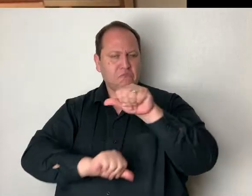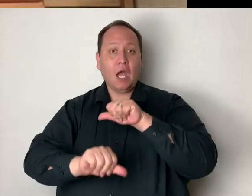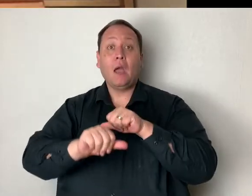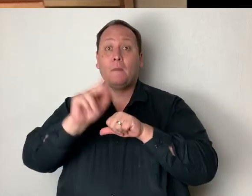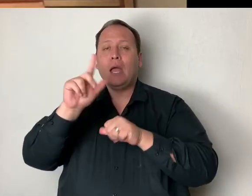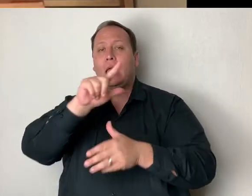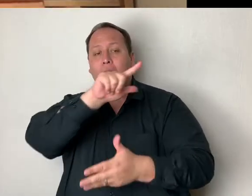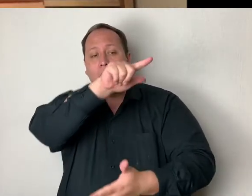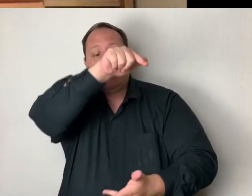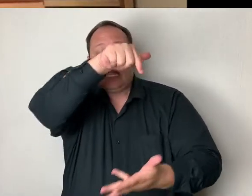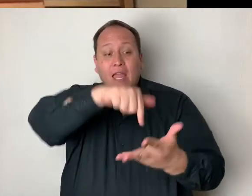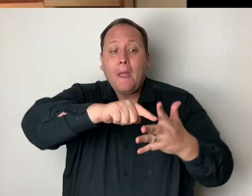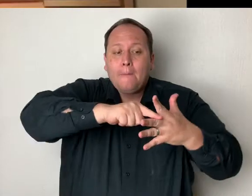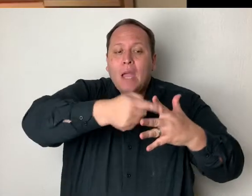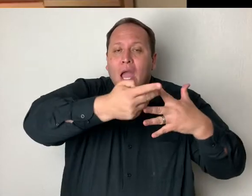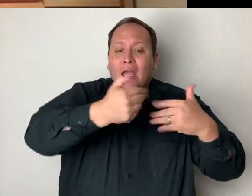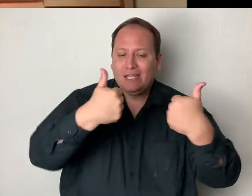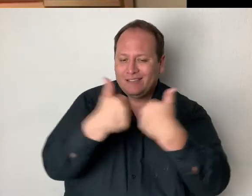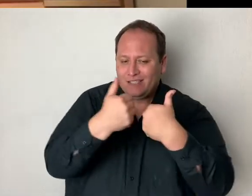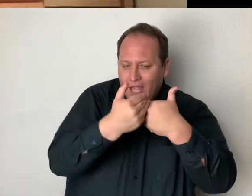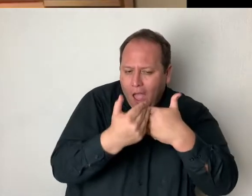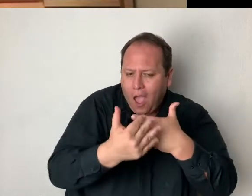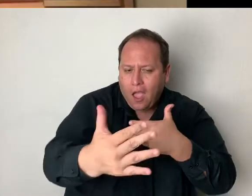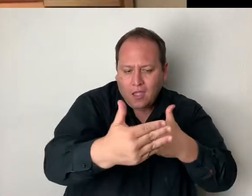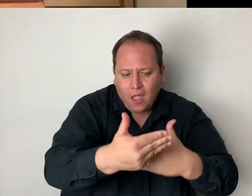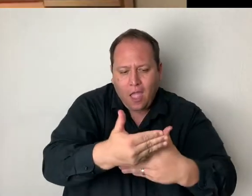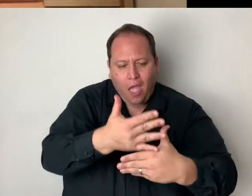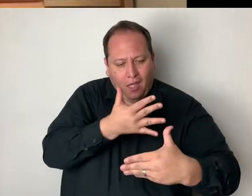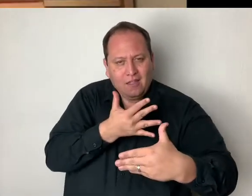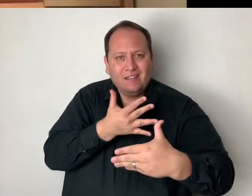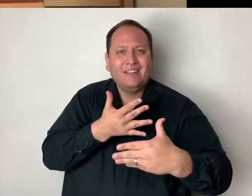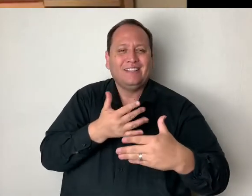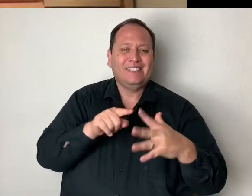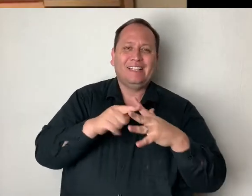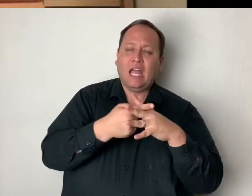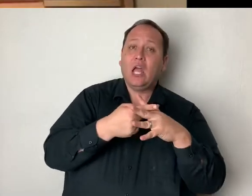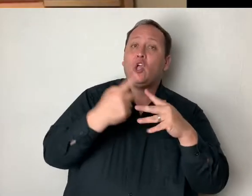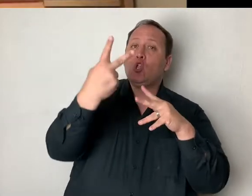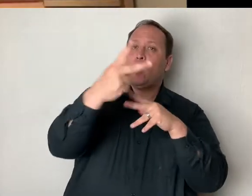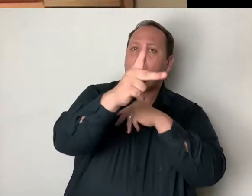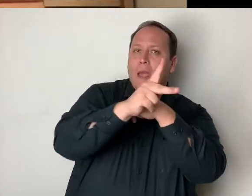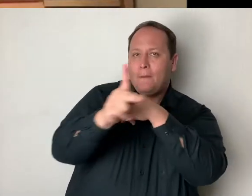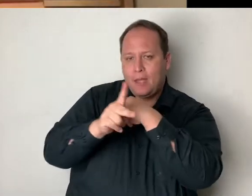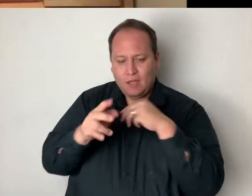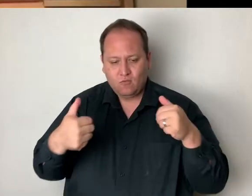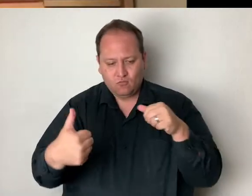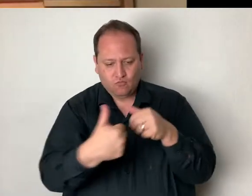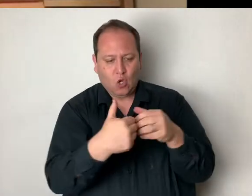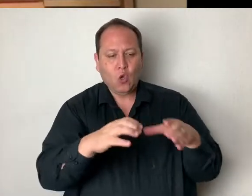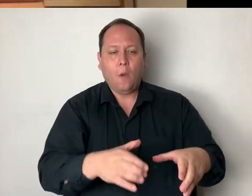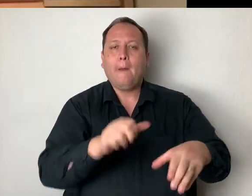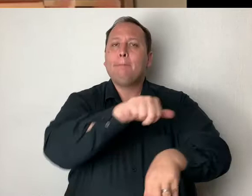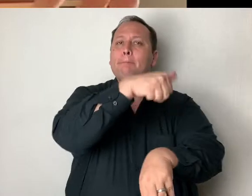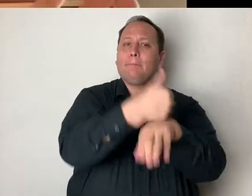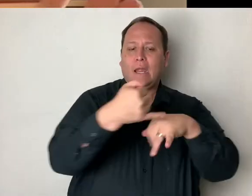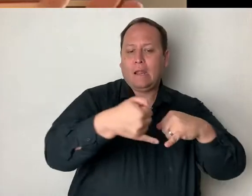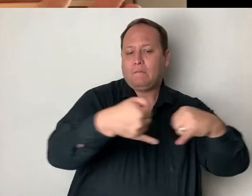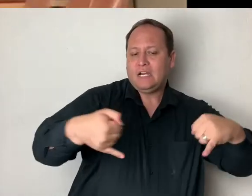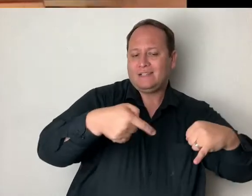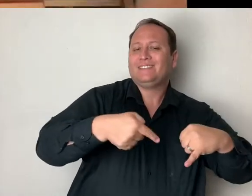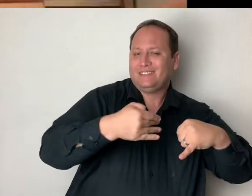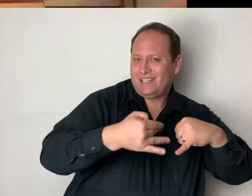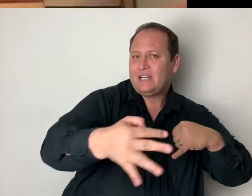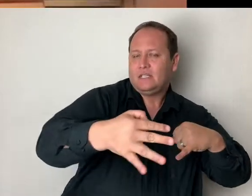of the border because it's the place where the boundary between the two countries was first demarcated. Ahí